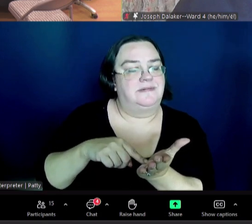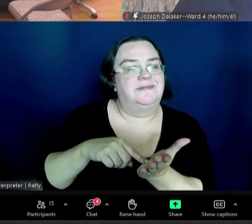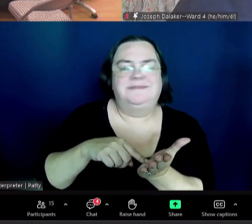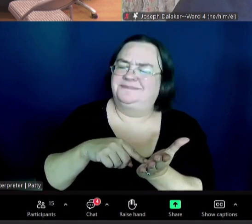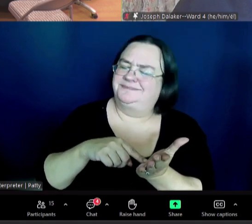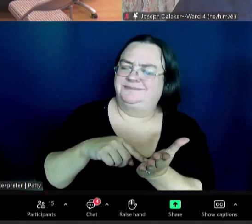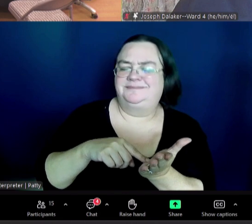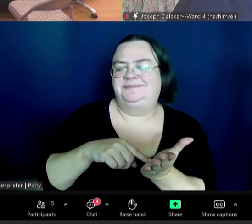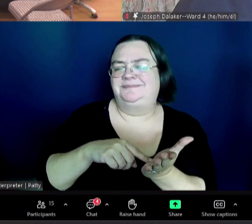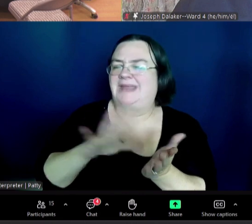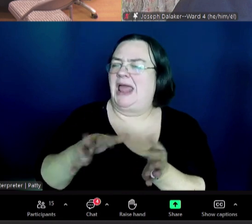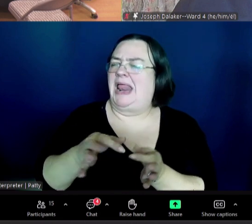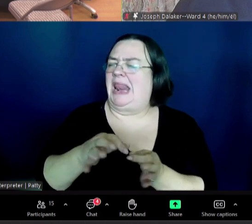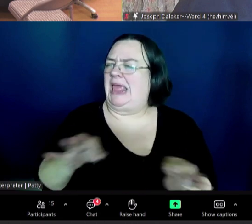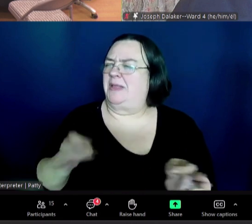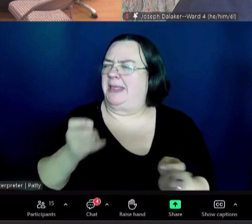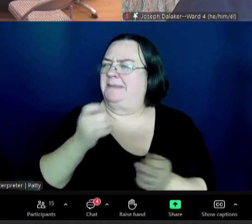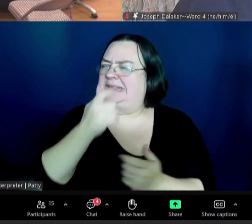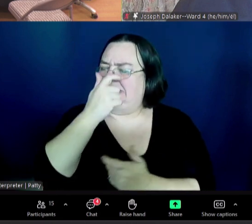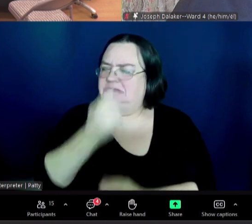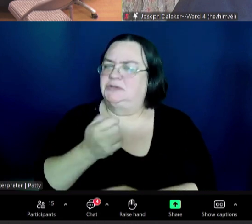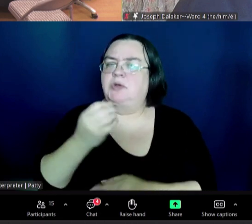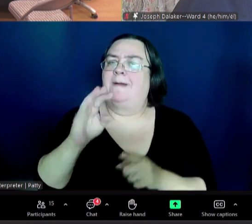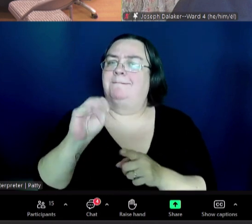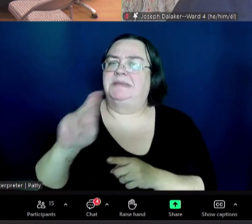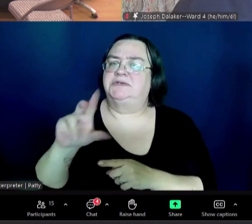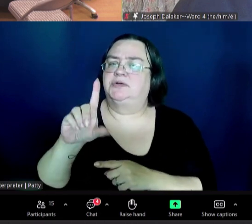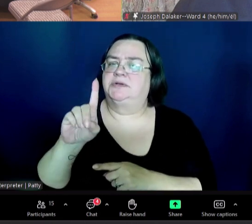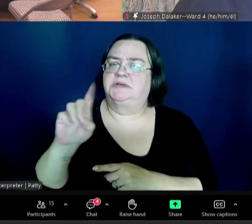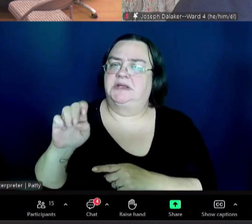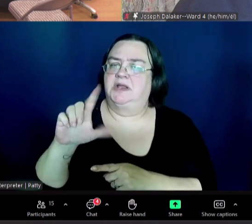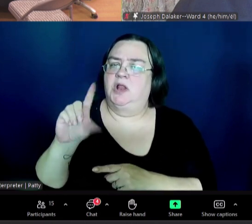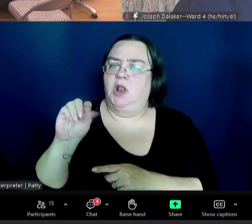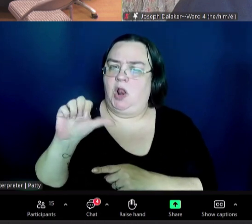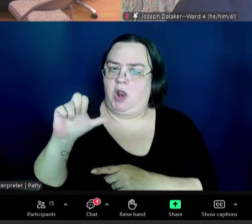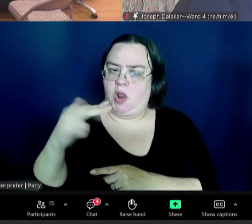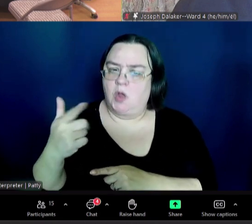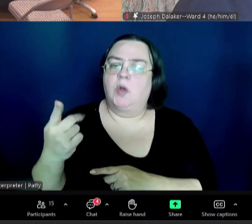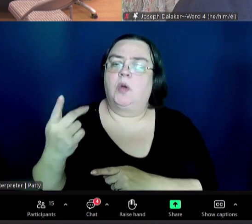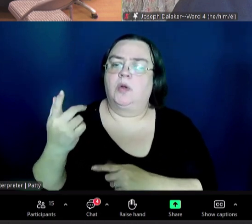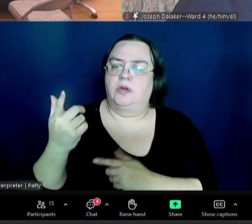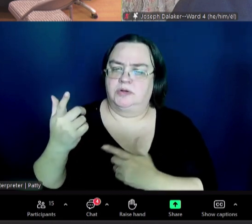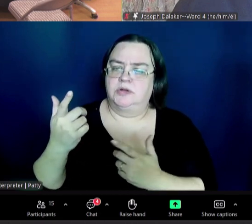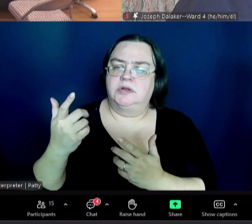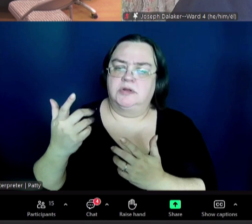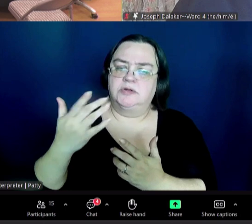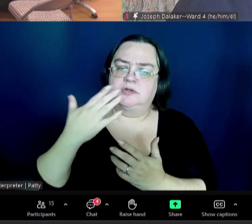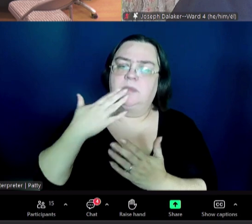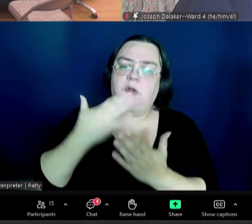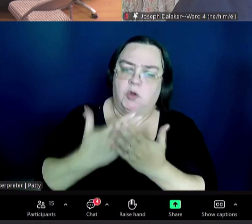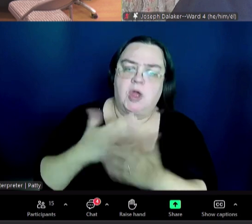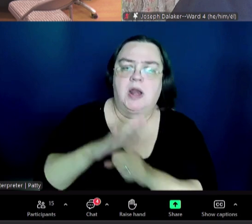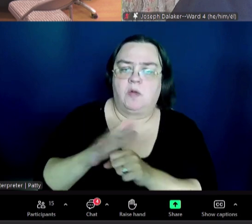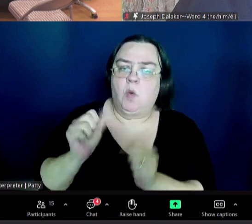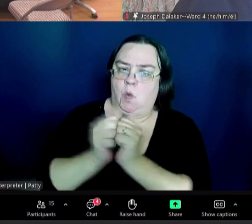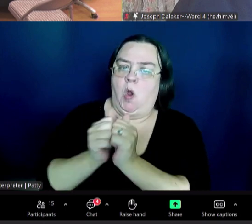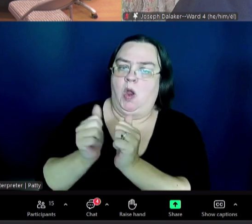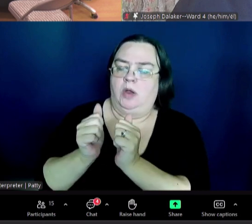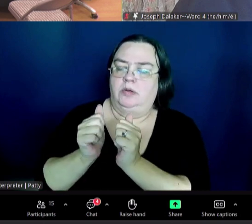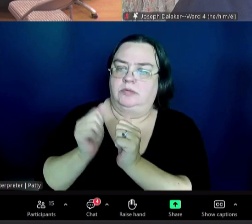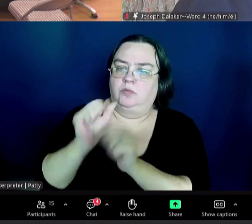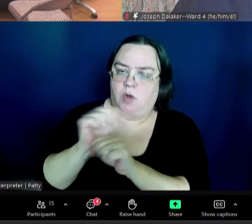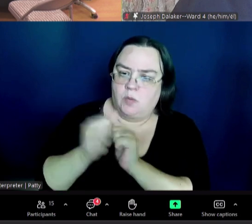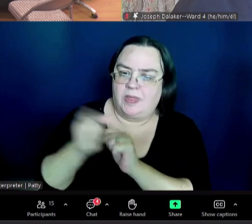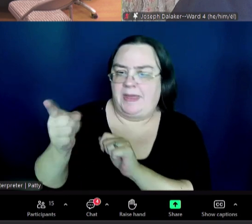interesting language, let me just say. And so Mr. Deloach has been good enough to work directly with them on